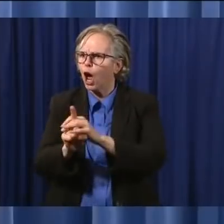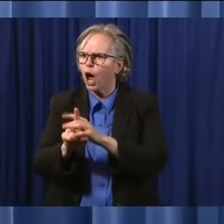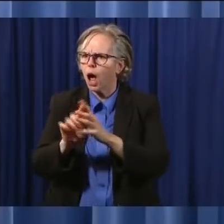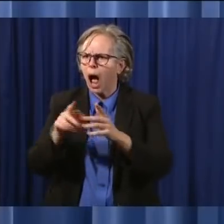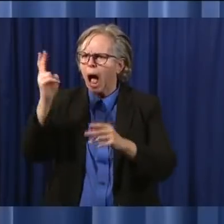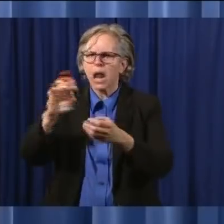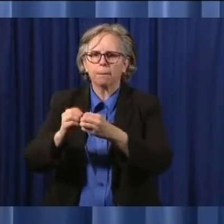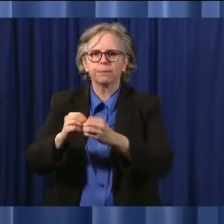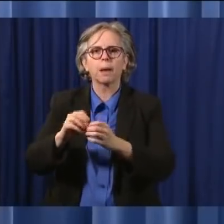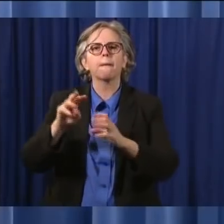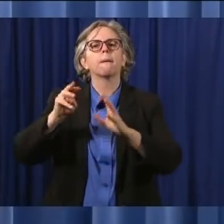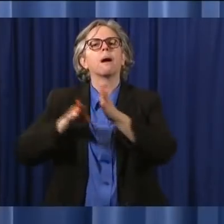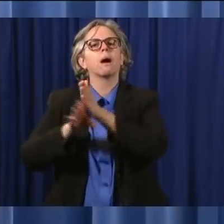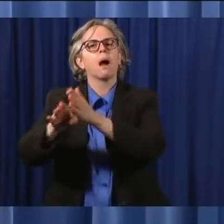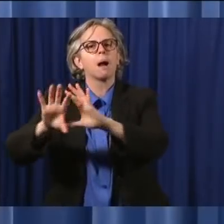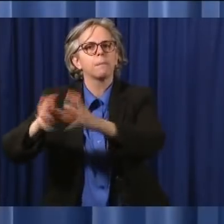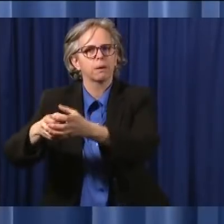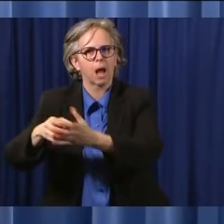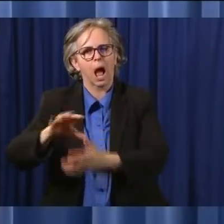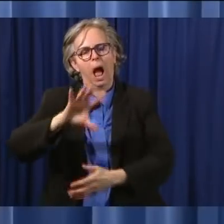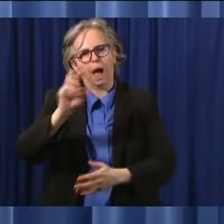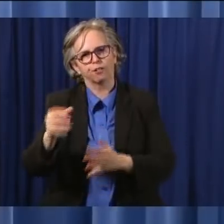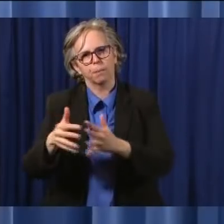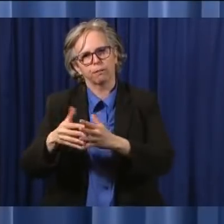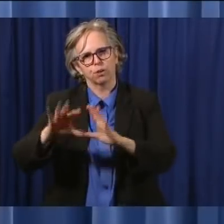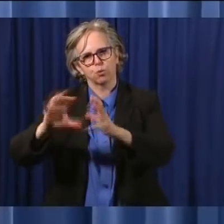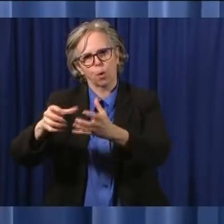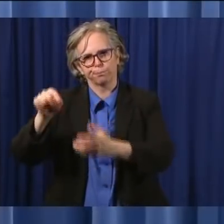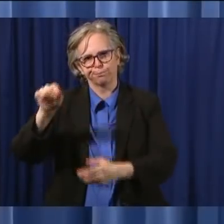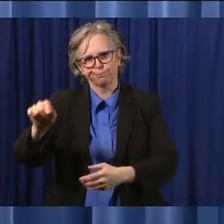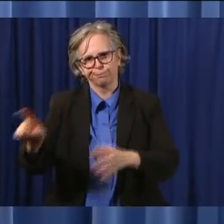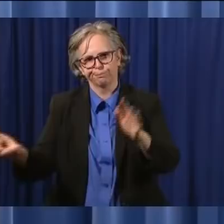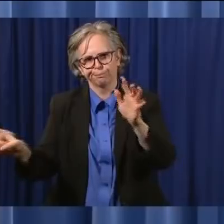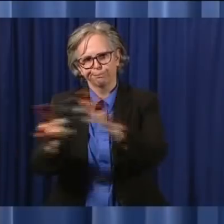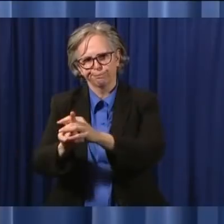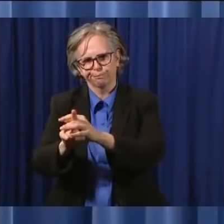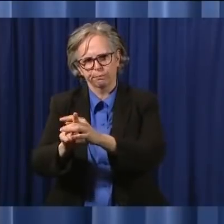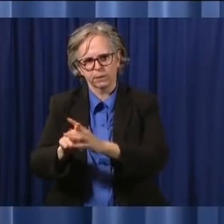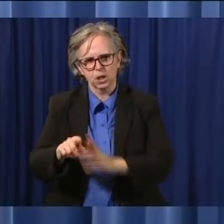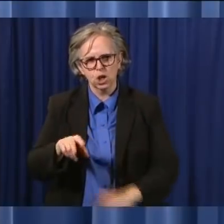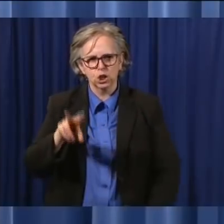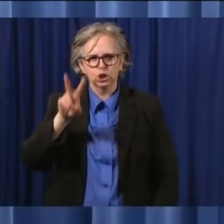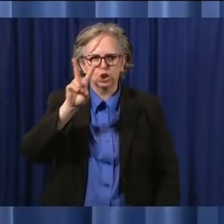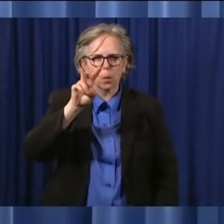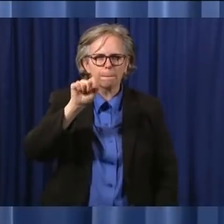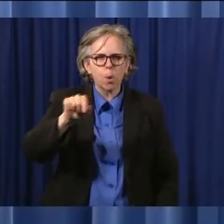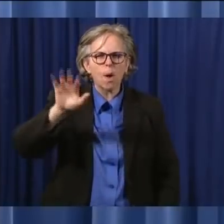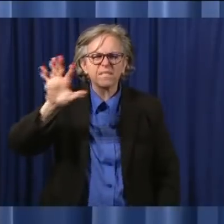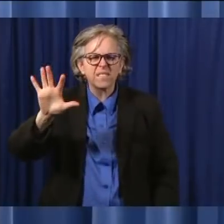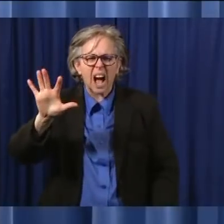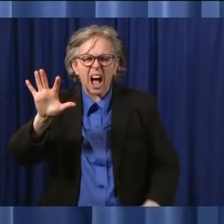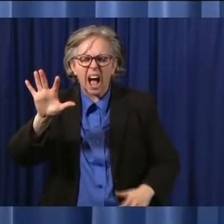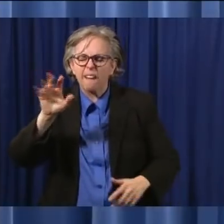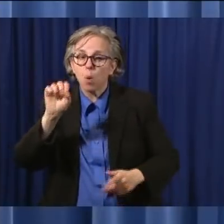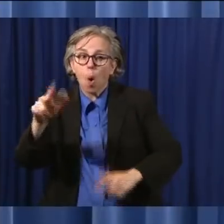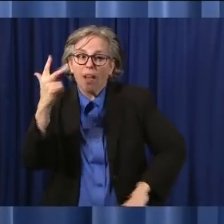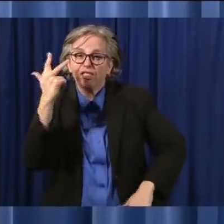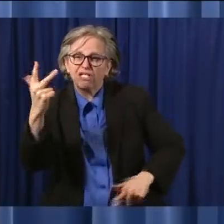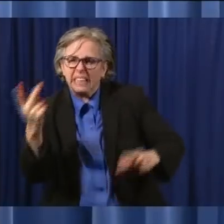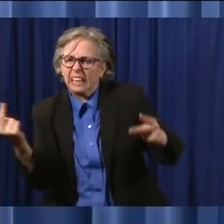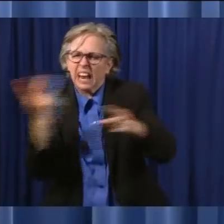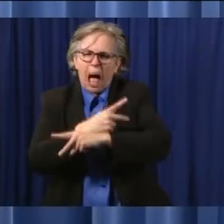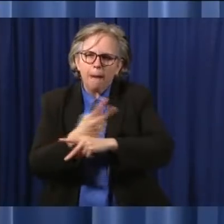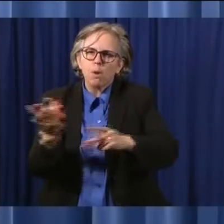African American babies die at a rate of 2.5 to 3 times the deaths of